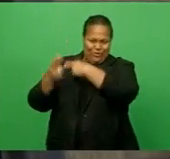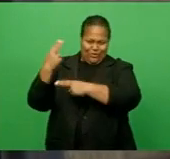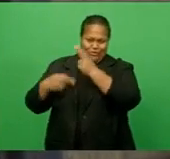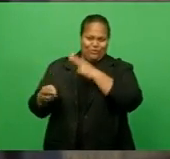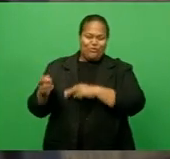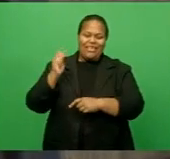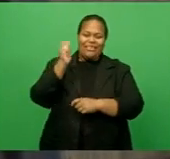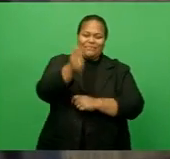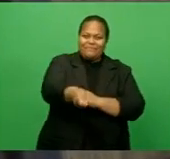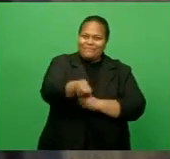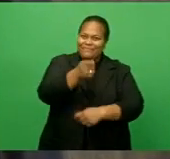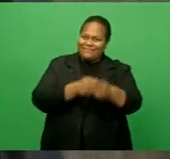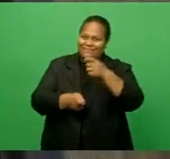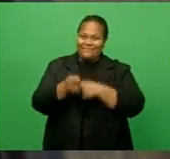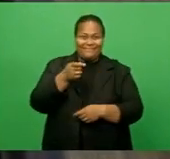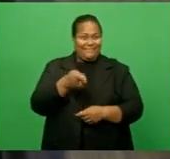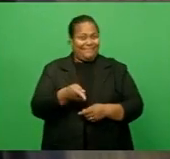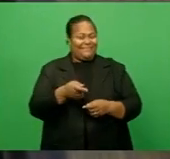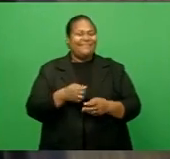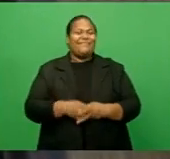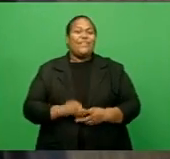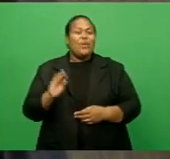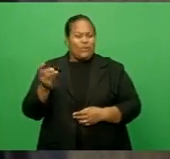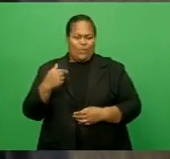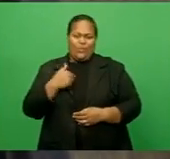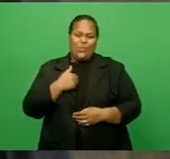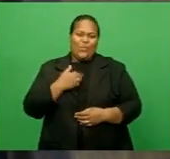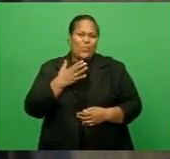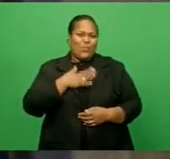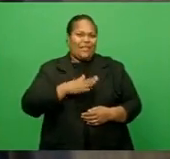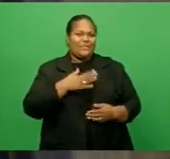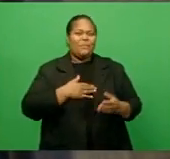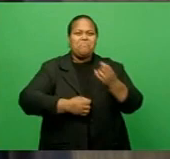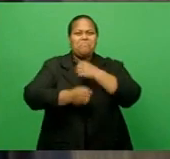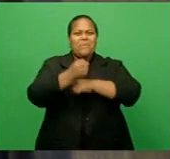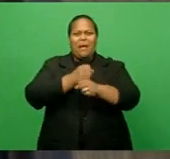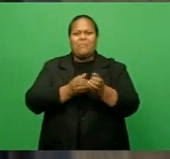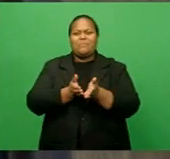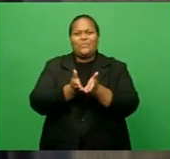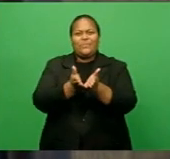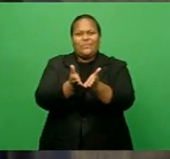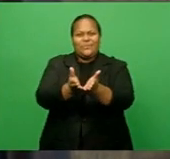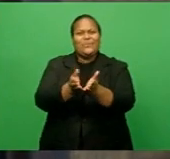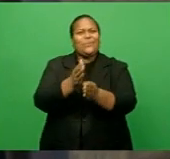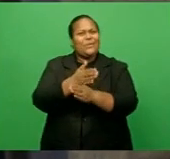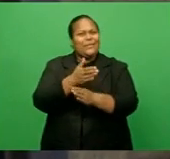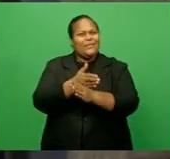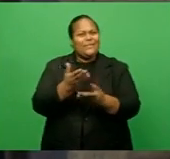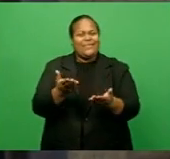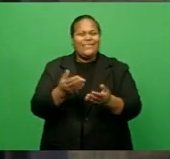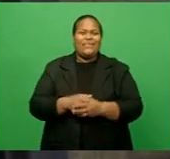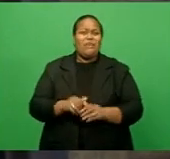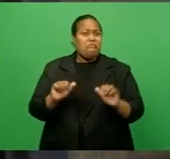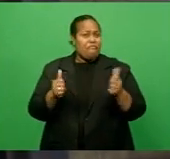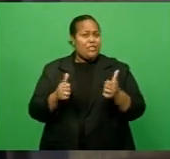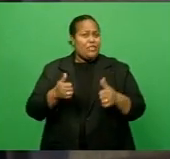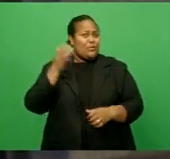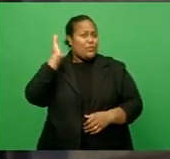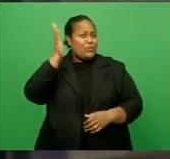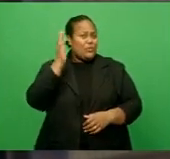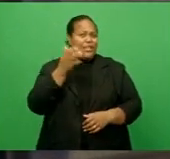what made me to be like, I want to be a sailor. And then when I finished school,